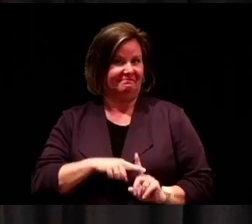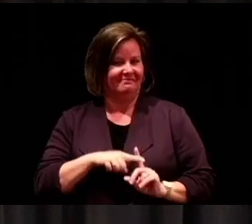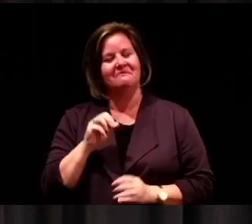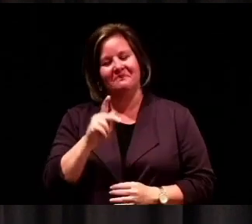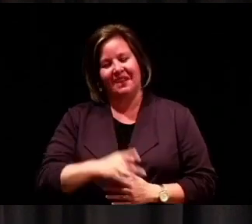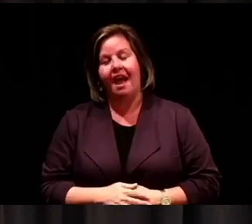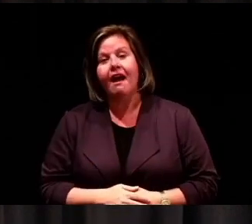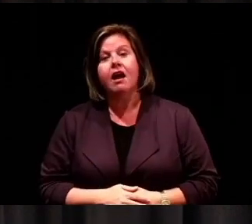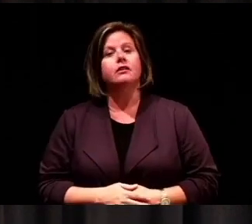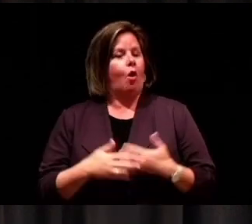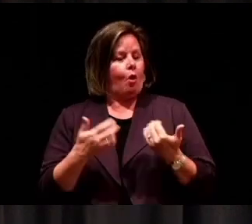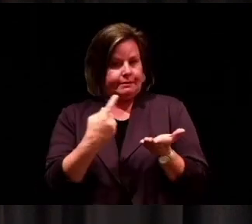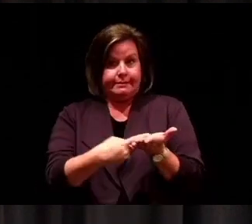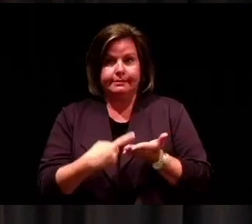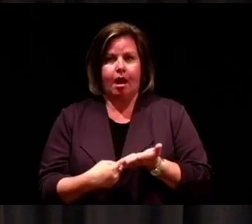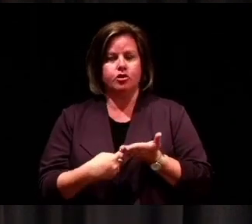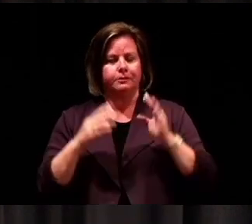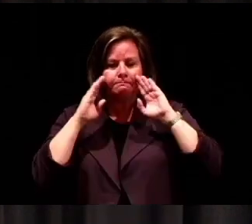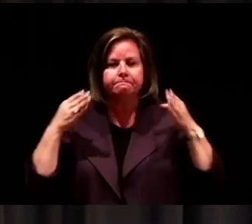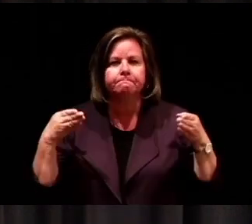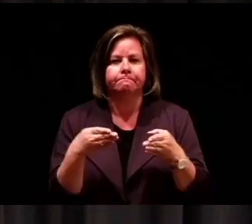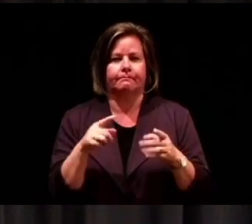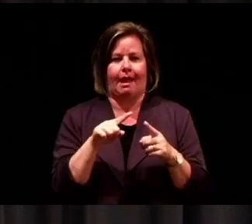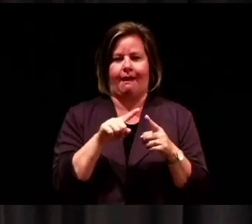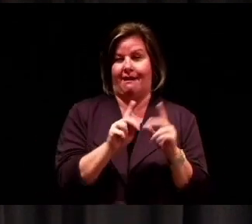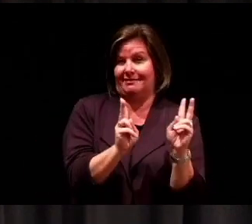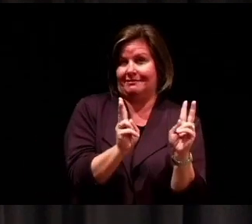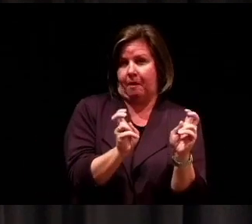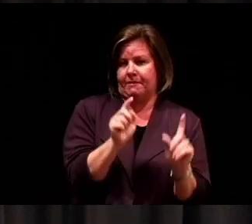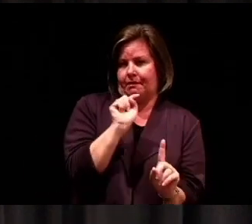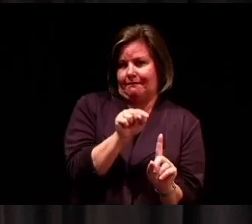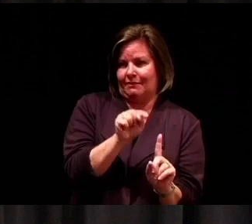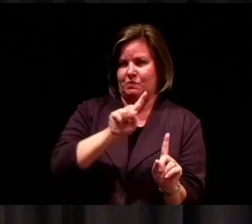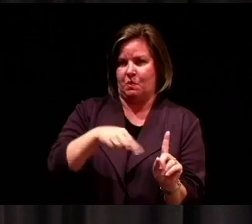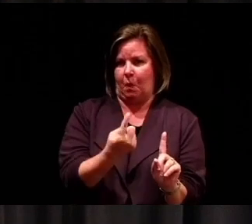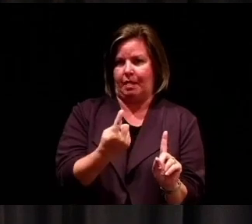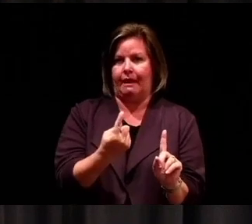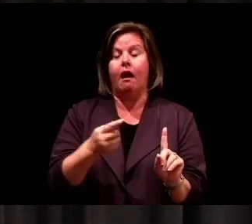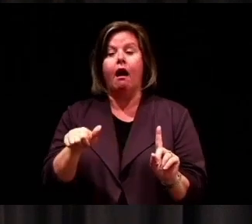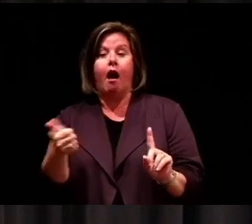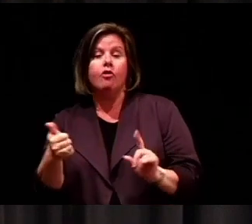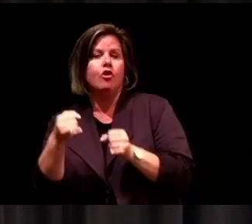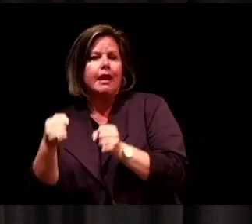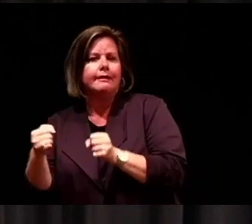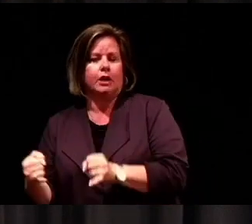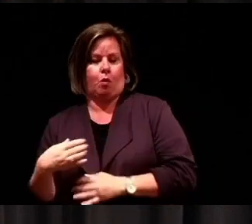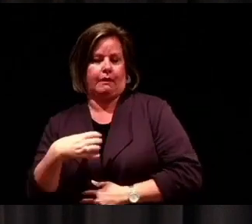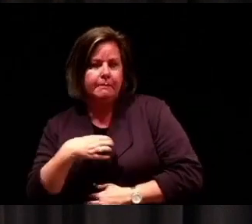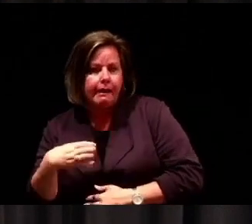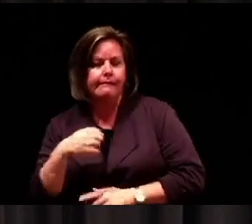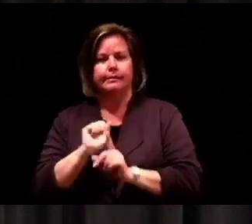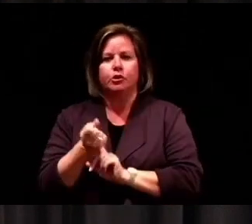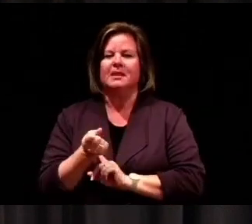around everywhere. So, before we begin, a few ground rules. This is about fair housing, not just housing, so we're going to focus